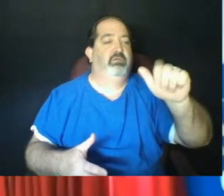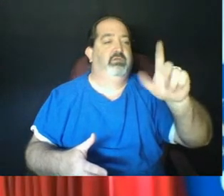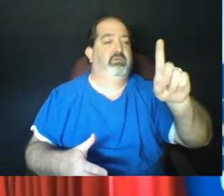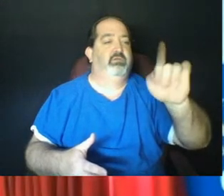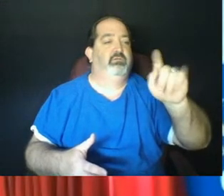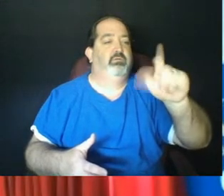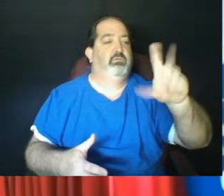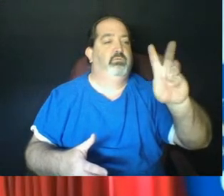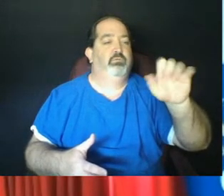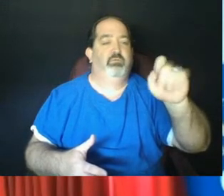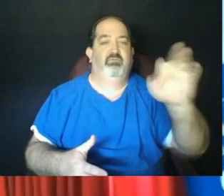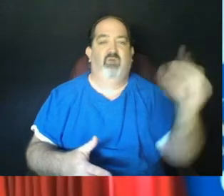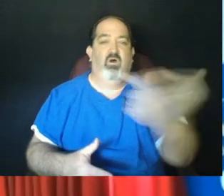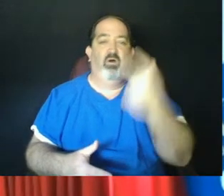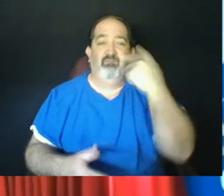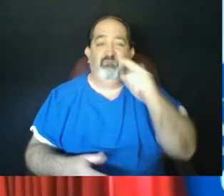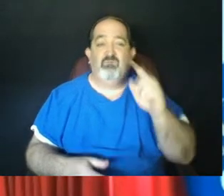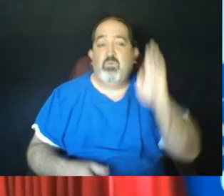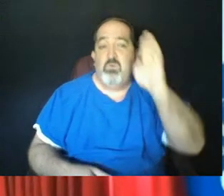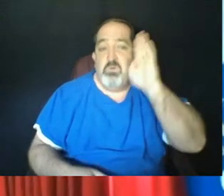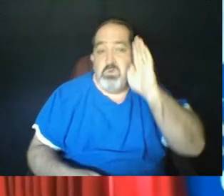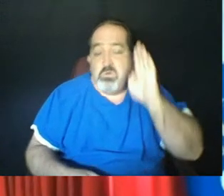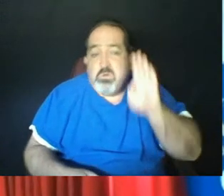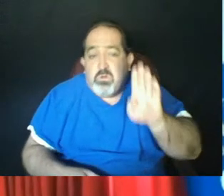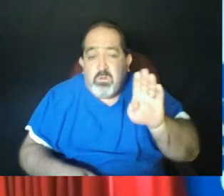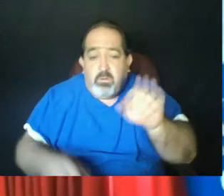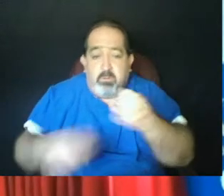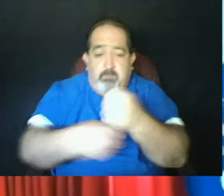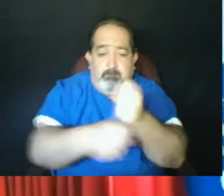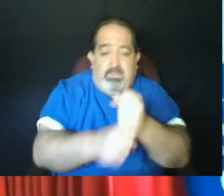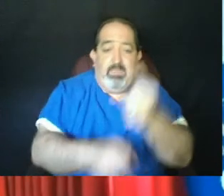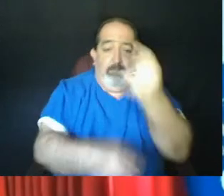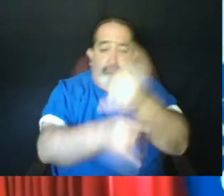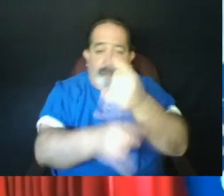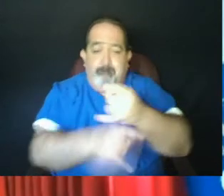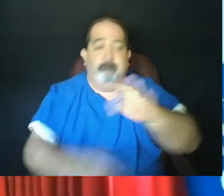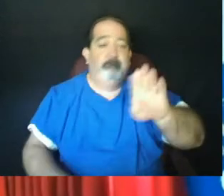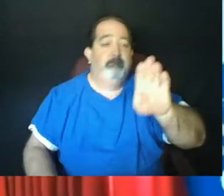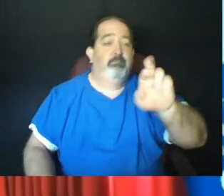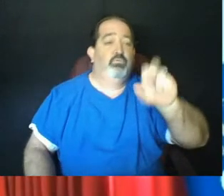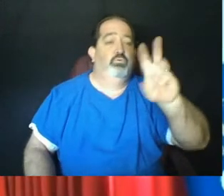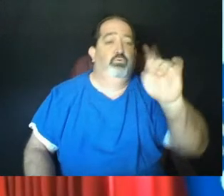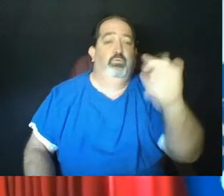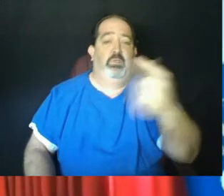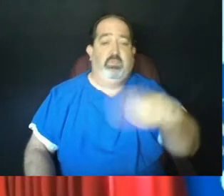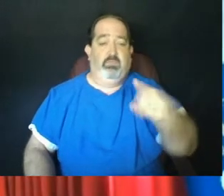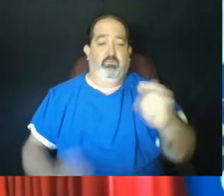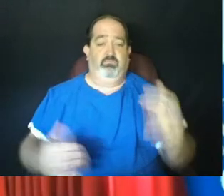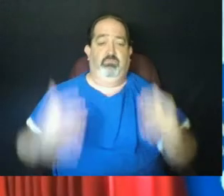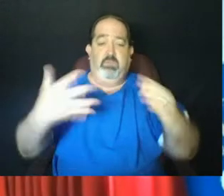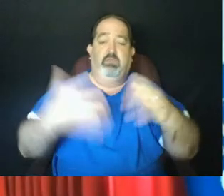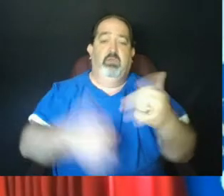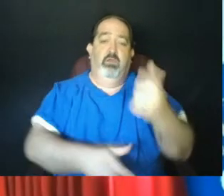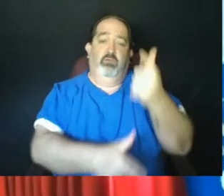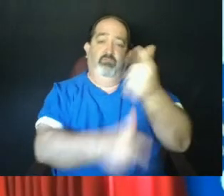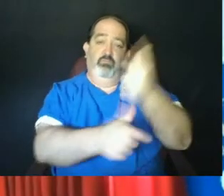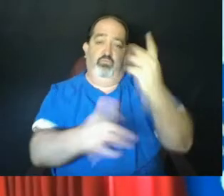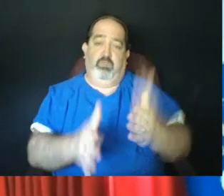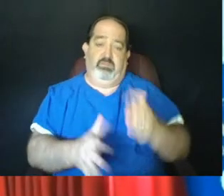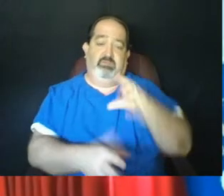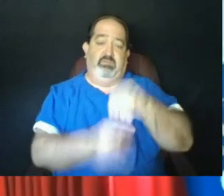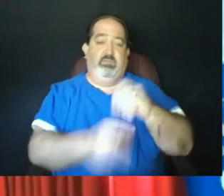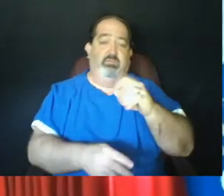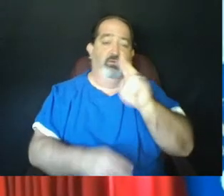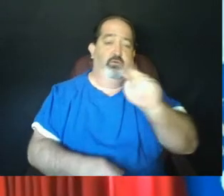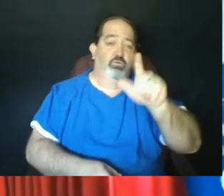You might notice a trend. So these are all fine brewers of our kingdom that have achieved the rank of apprentice or higher within the Noble Brewers